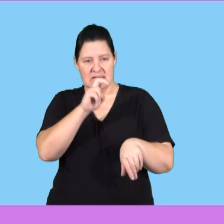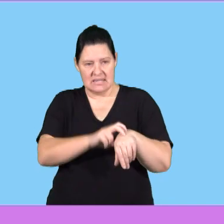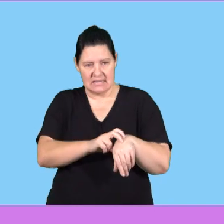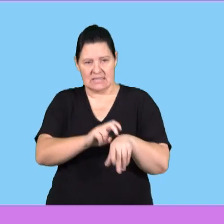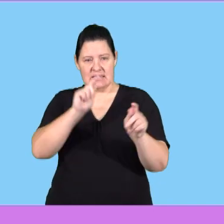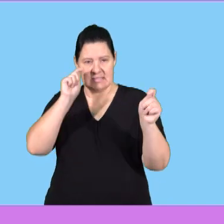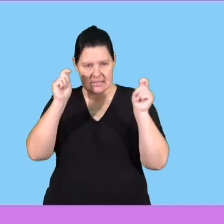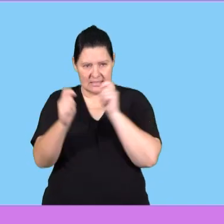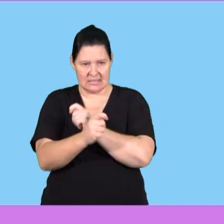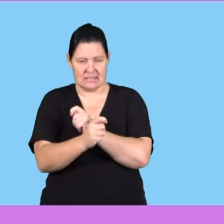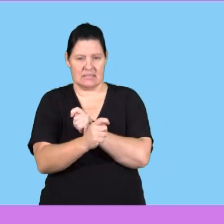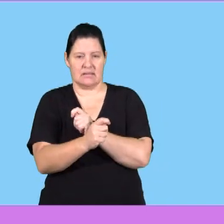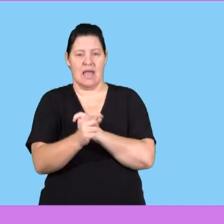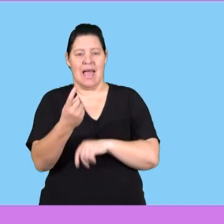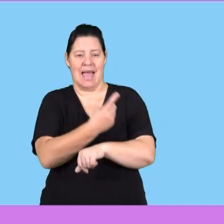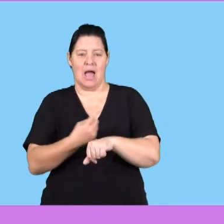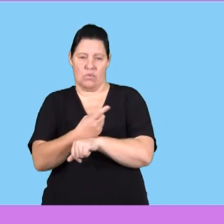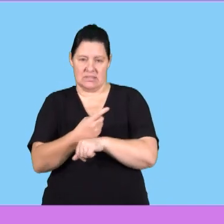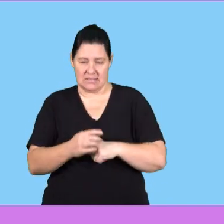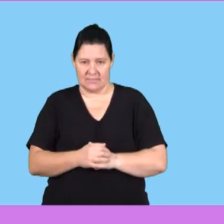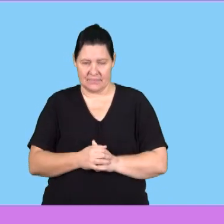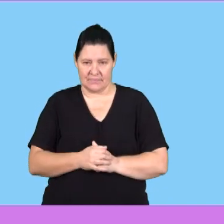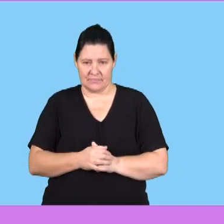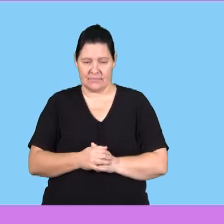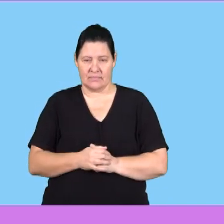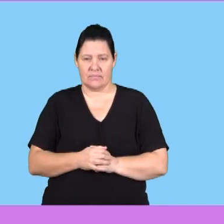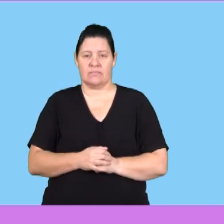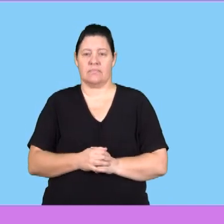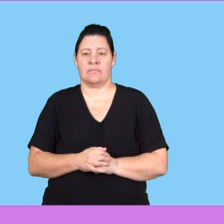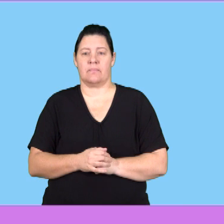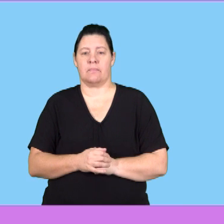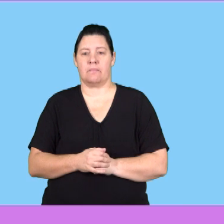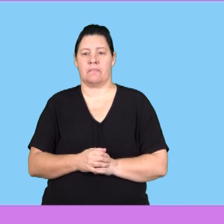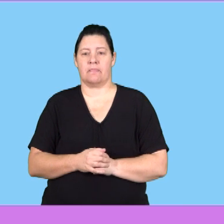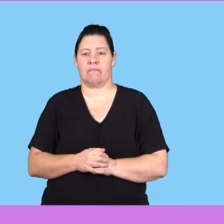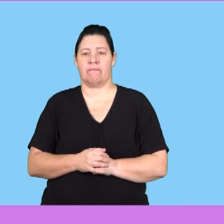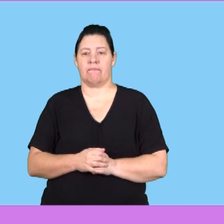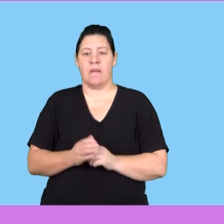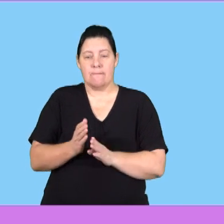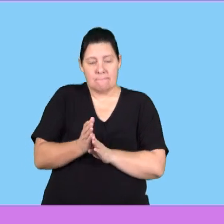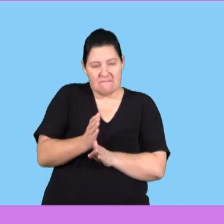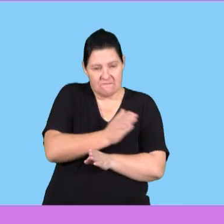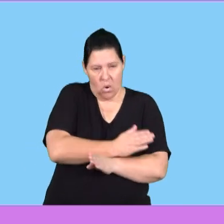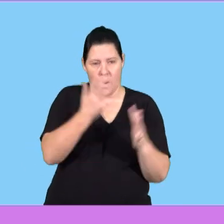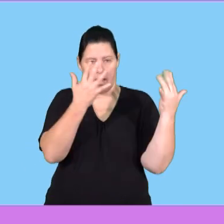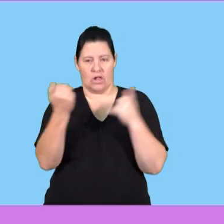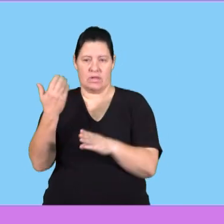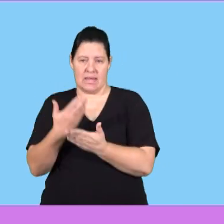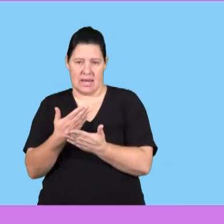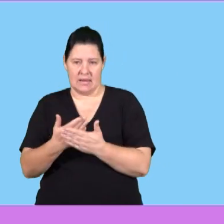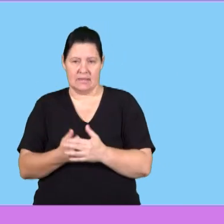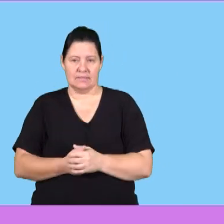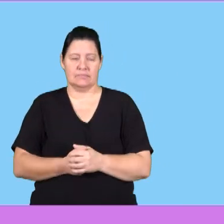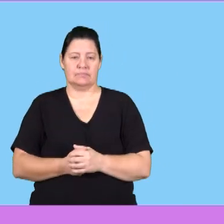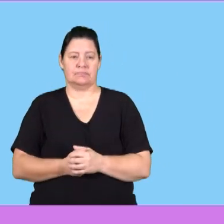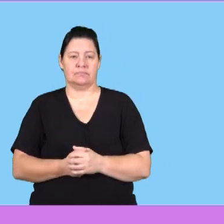to convert your time to hours first before we can calculate. So let us convert our